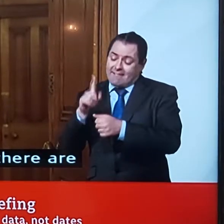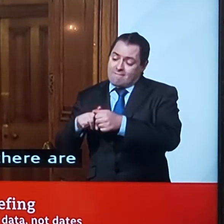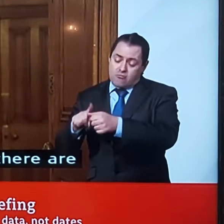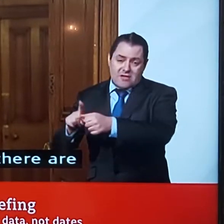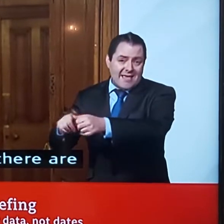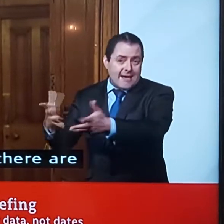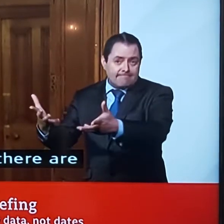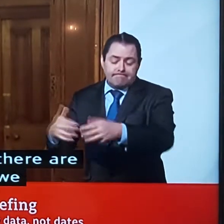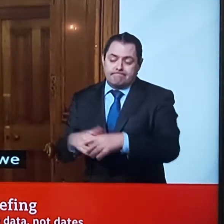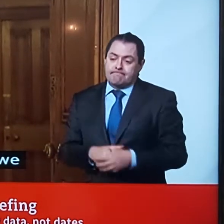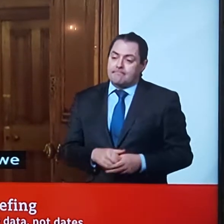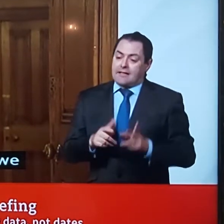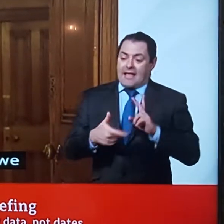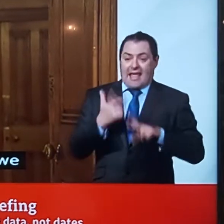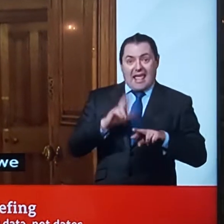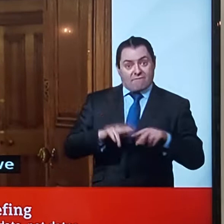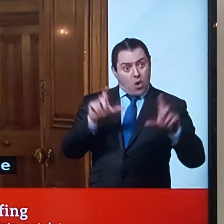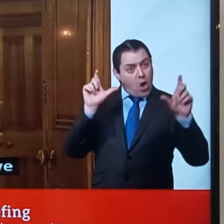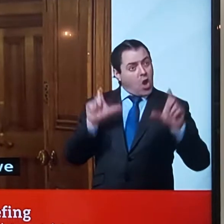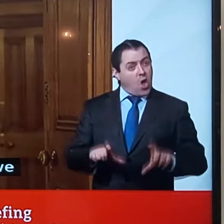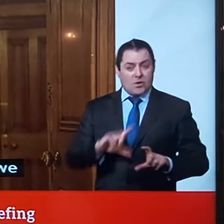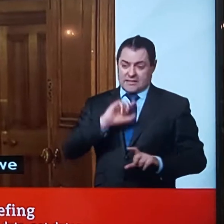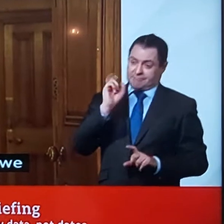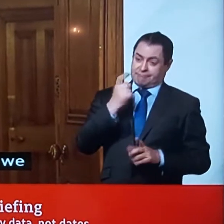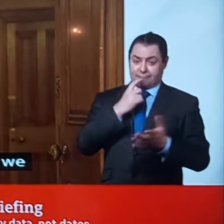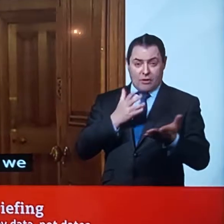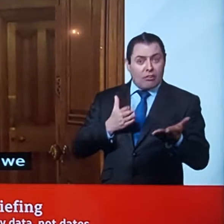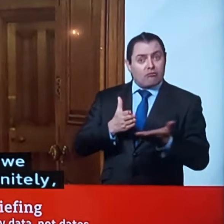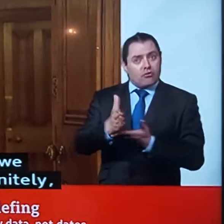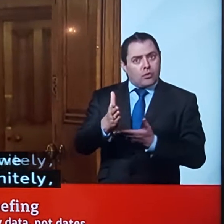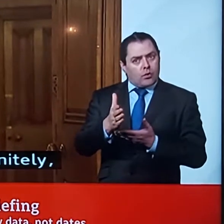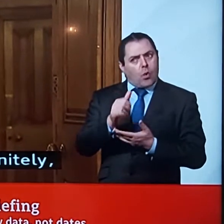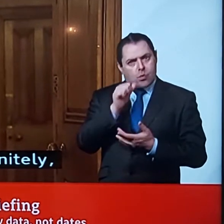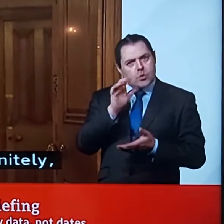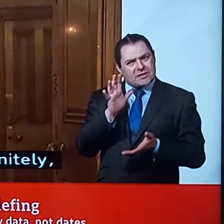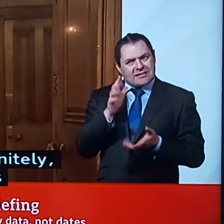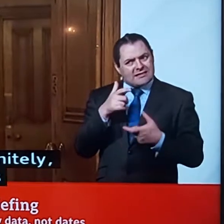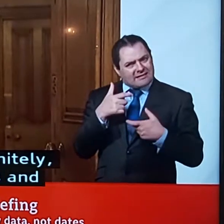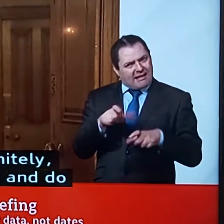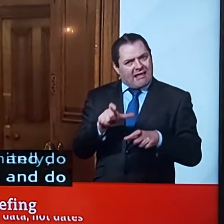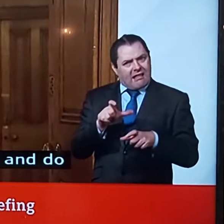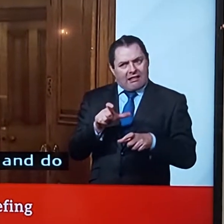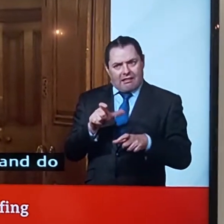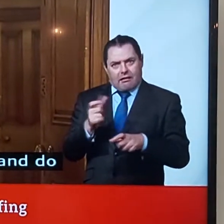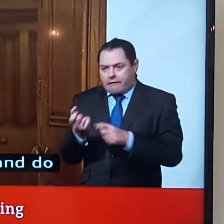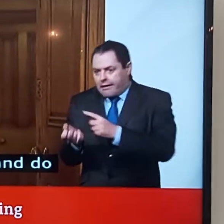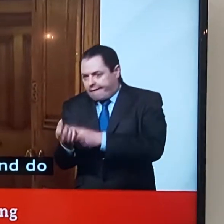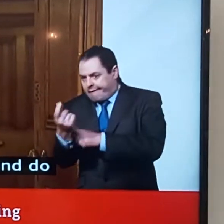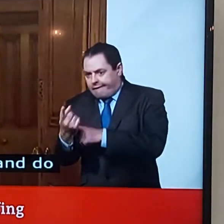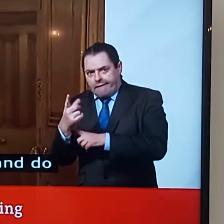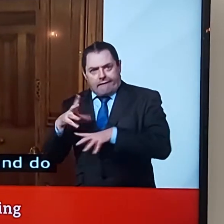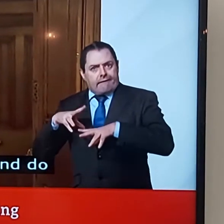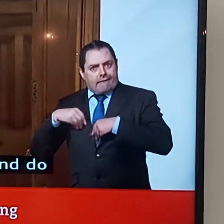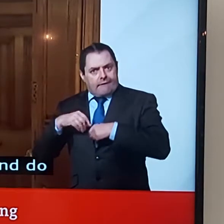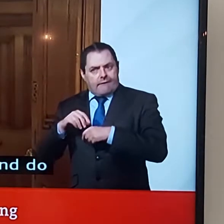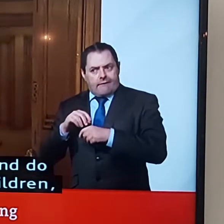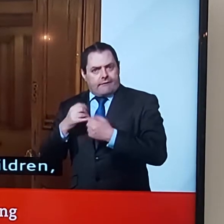cost lives and do immeasurable harm to our children, we would not be able to eradicate this